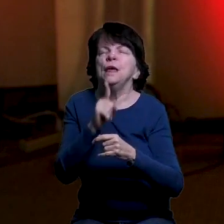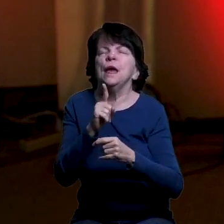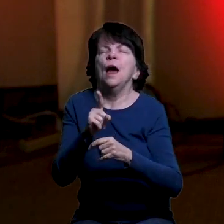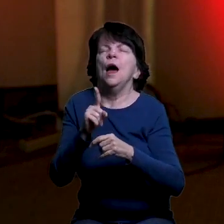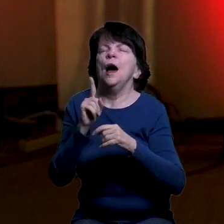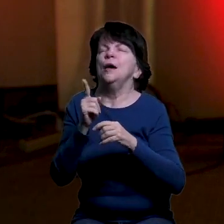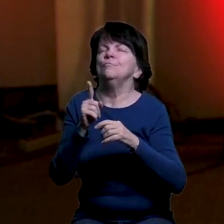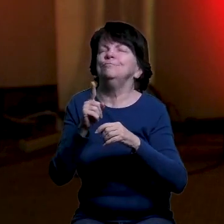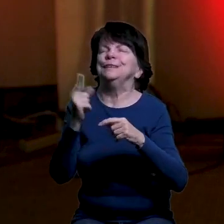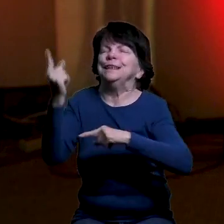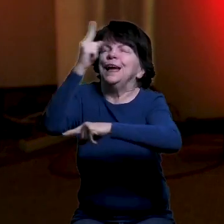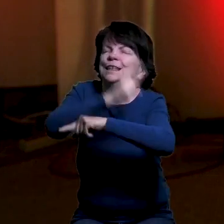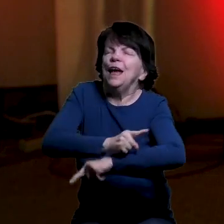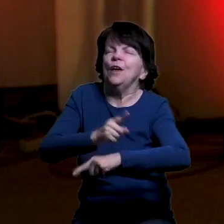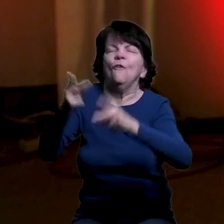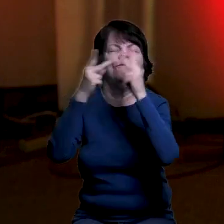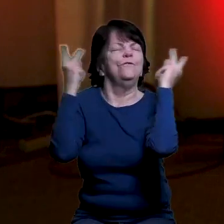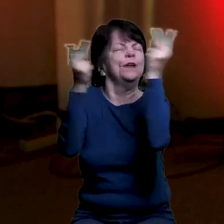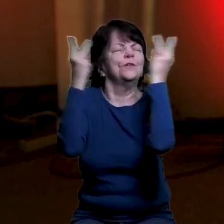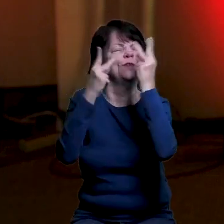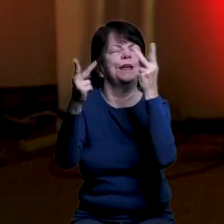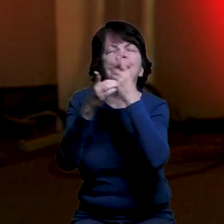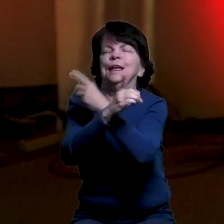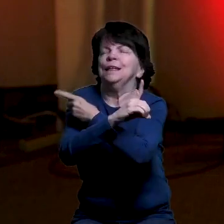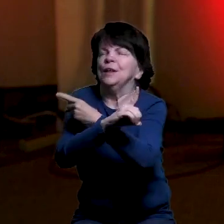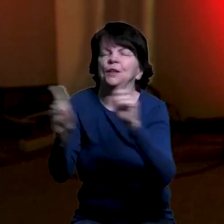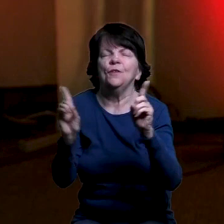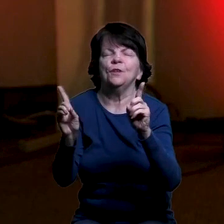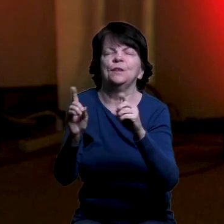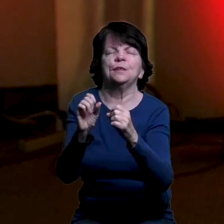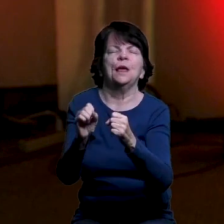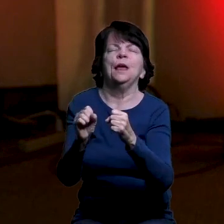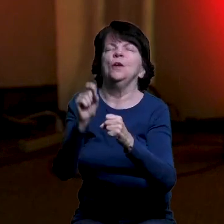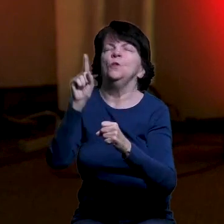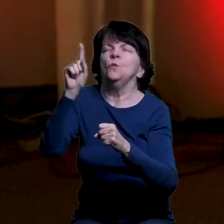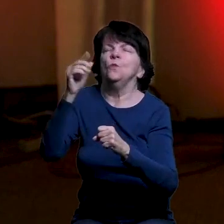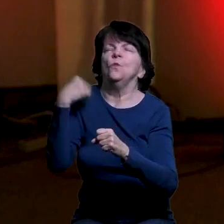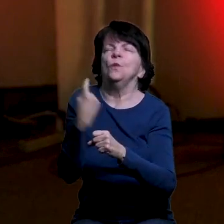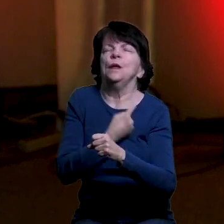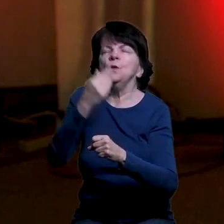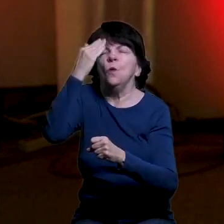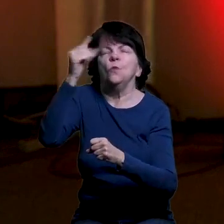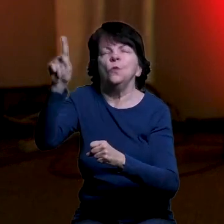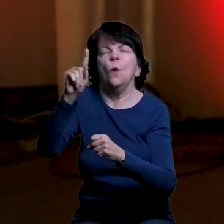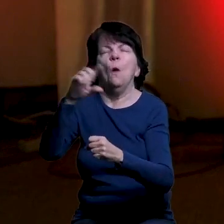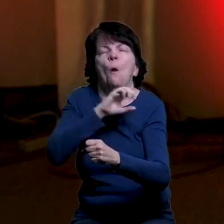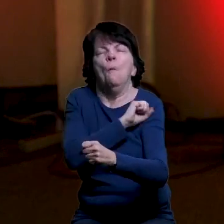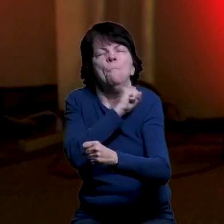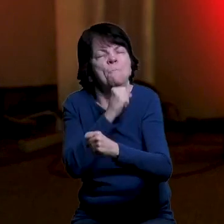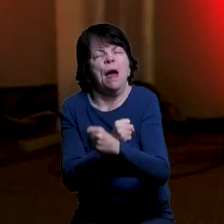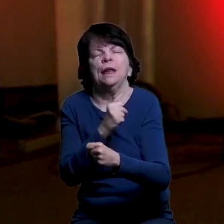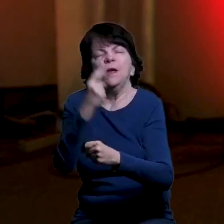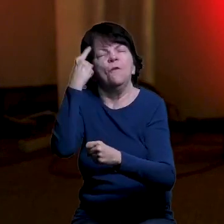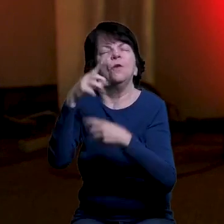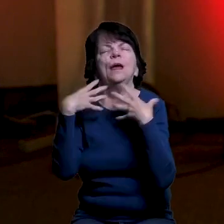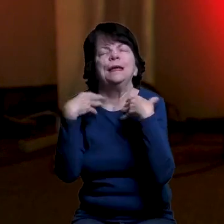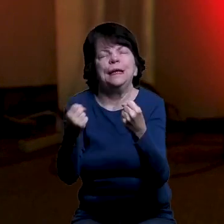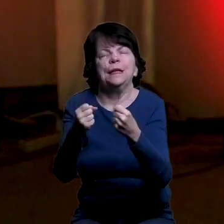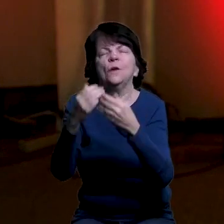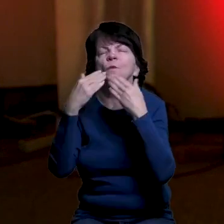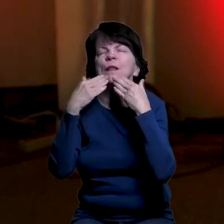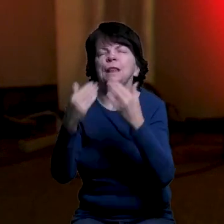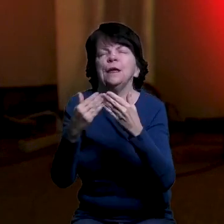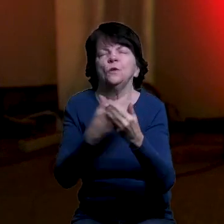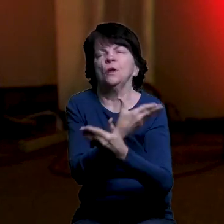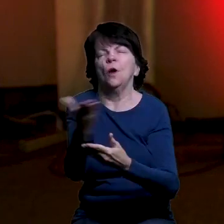healing, Father God, for you are mighty to save, you are mighty to heal, Father God, and we thank you that you are faithful, God, we pray. And all of